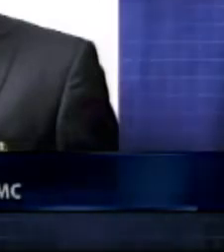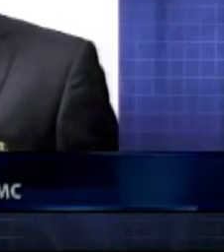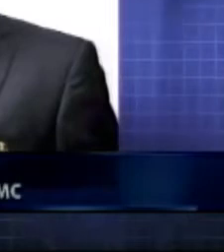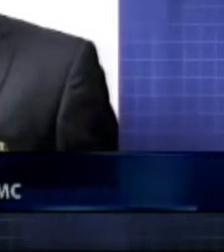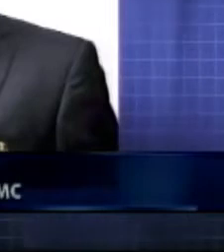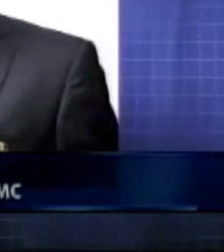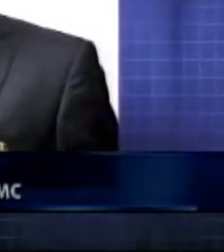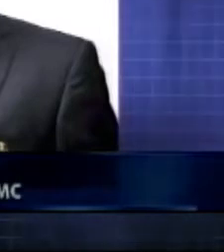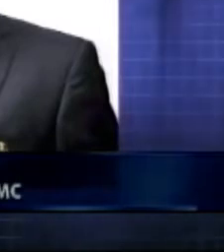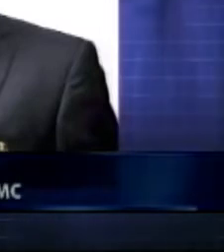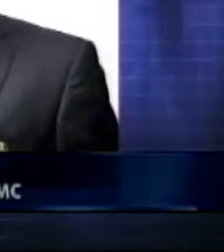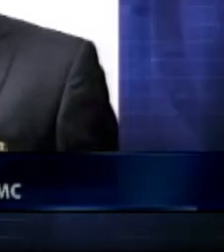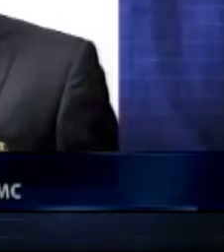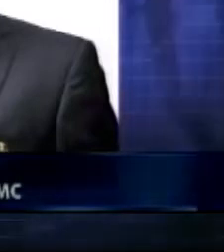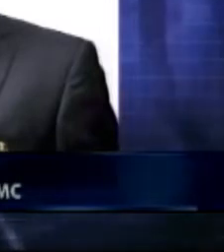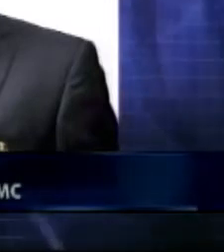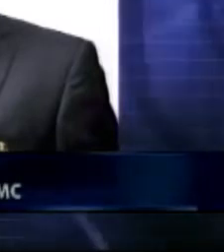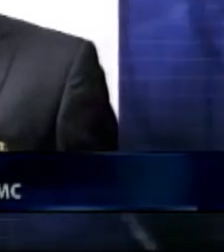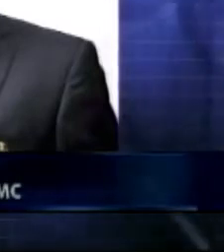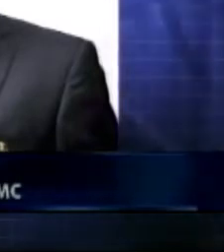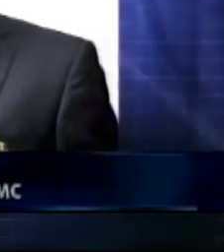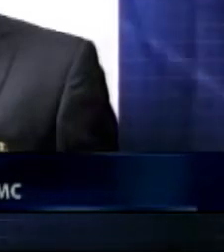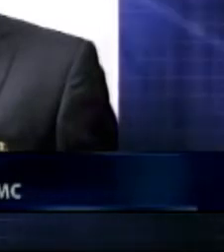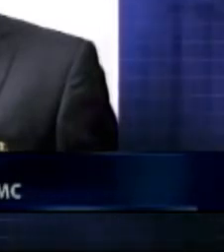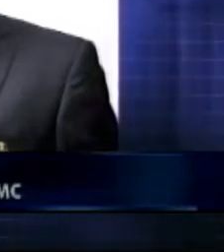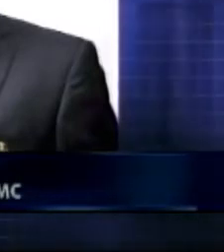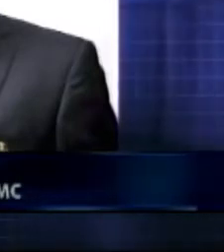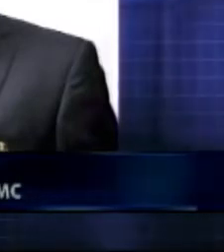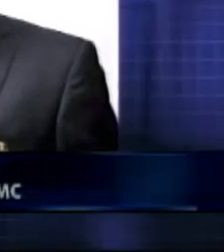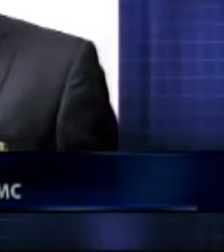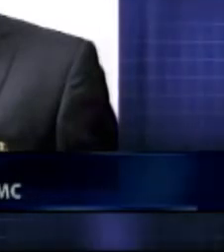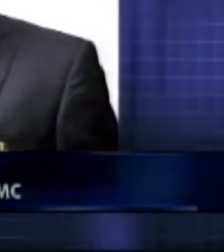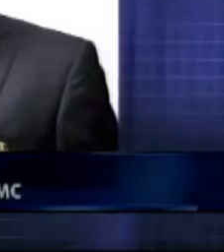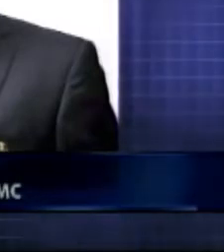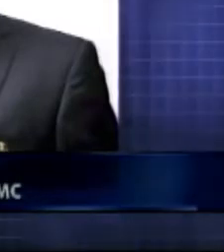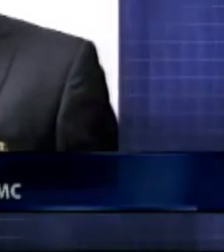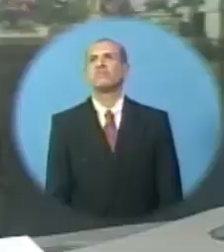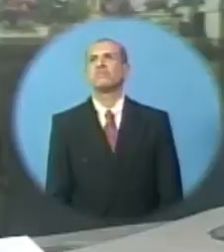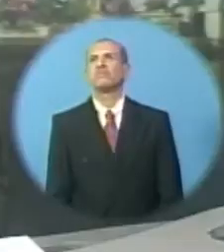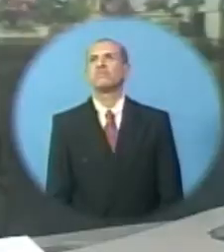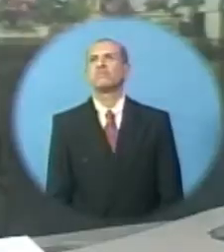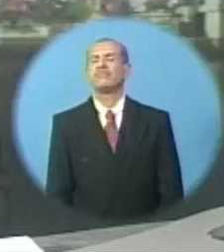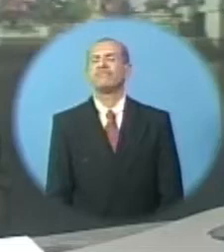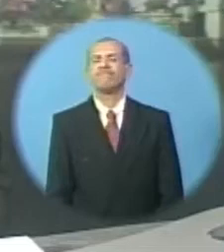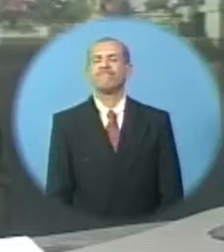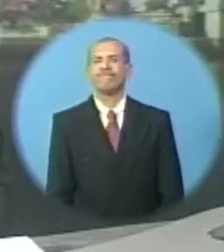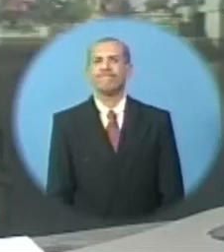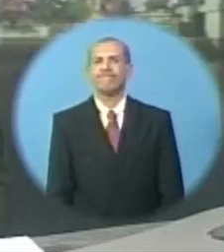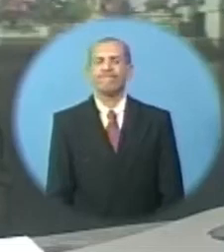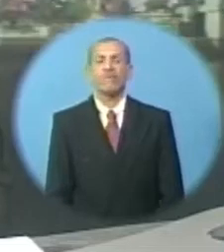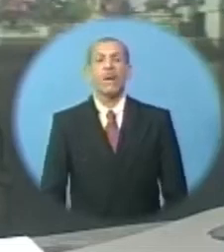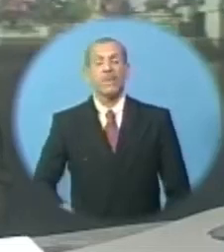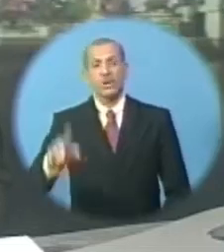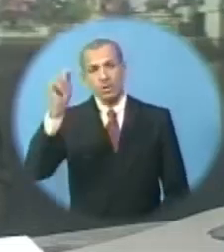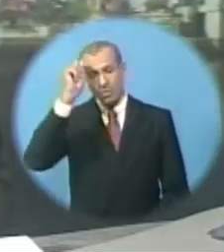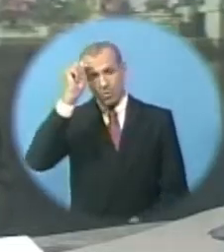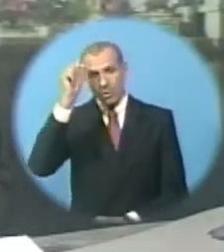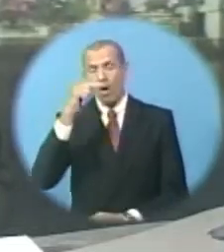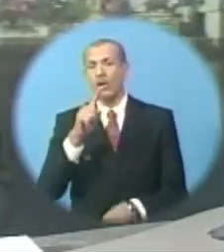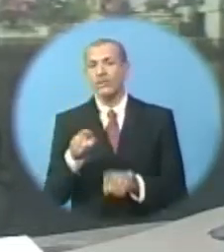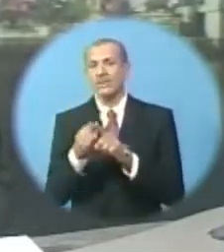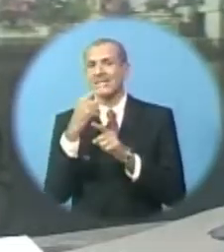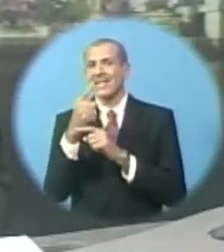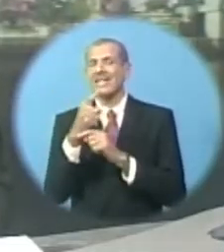are selling. The brand is spreading. There's a clear demand. Mr. Tudor adds that